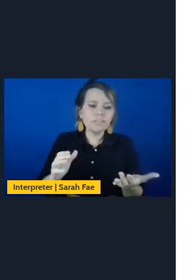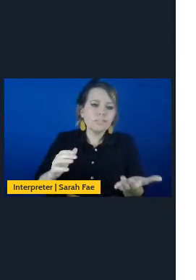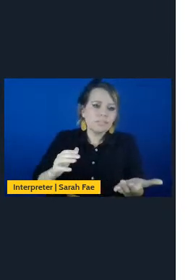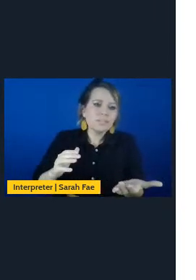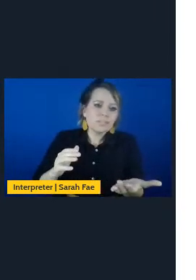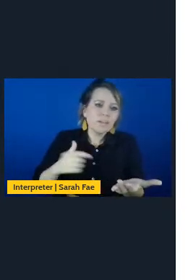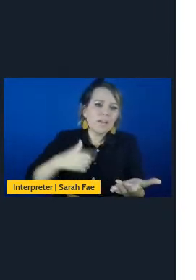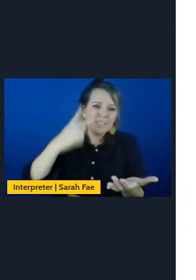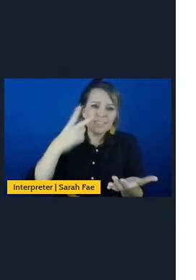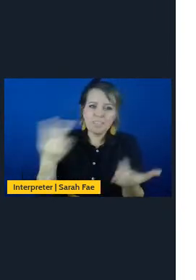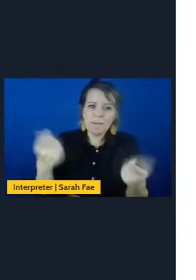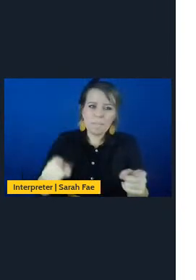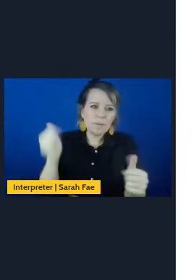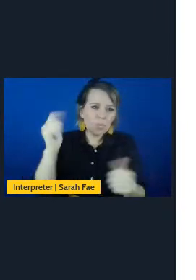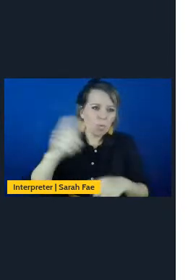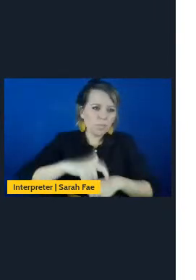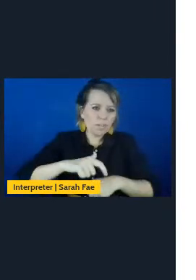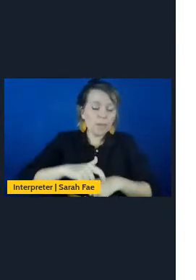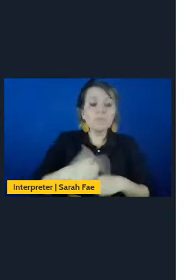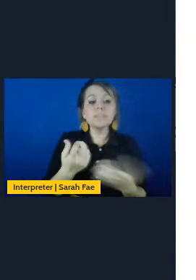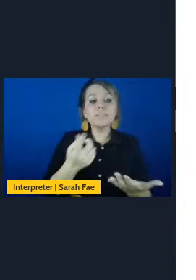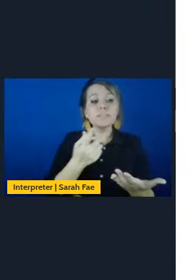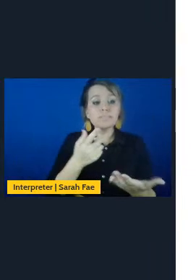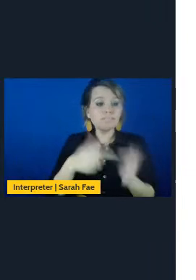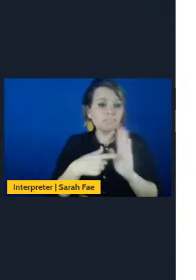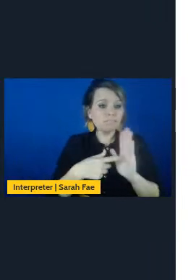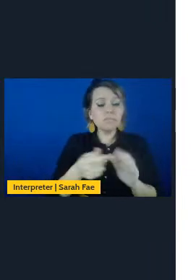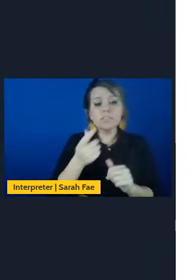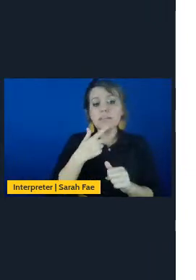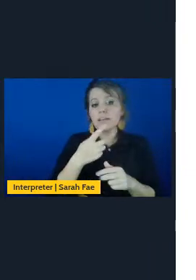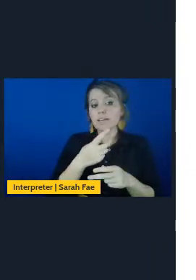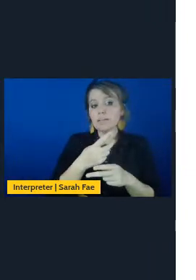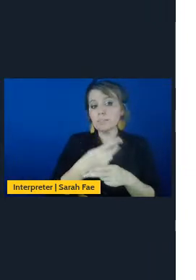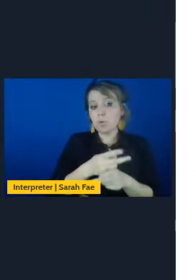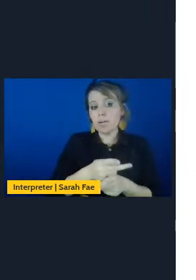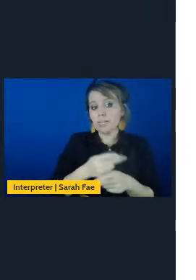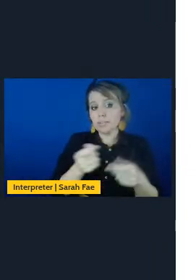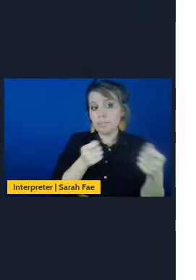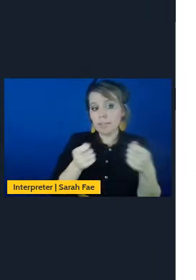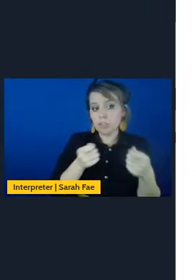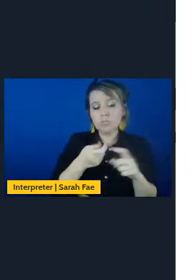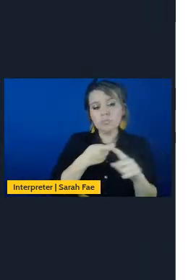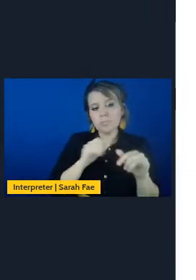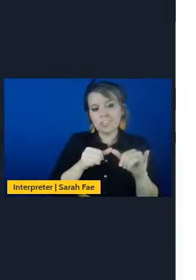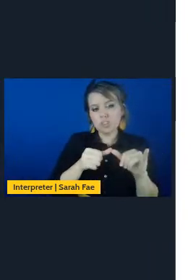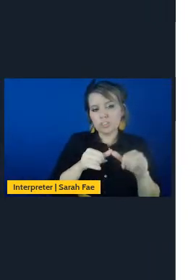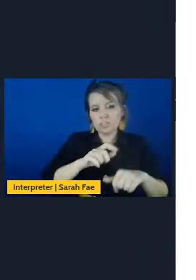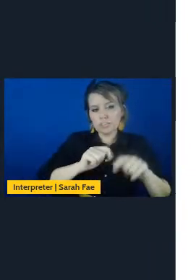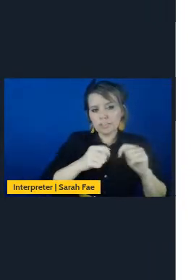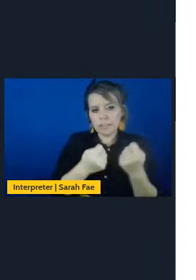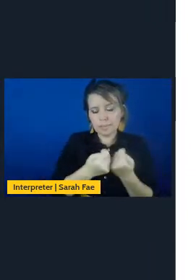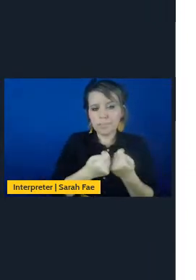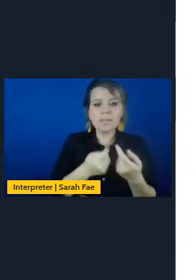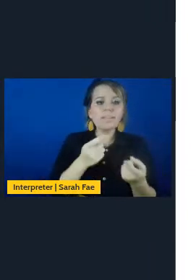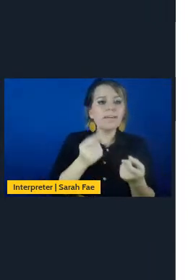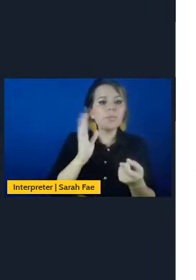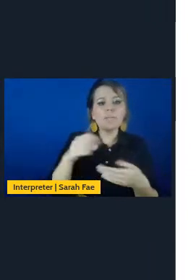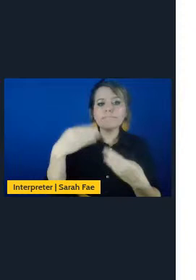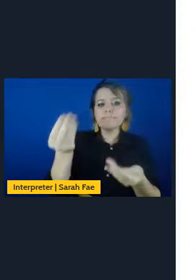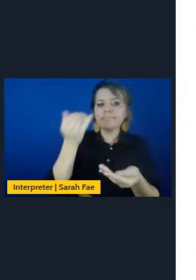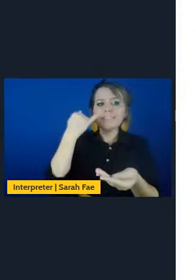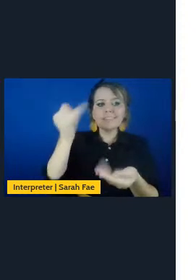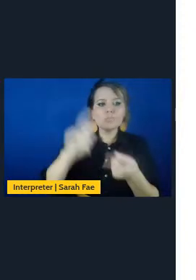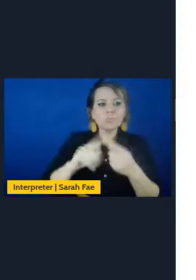example. Let's say a product manager asks the engineering team to implement sign in and sign up page for customers. So